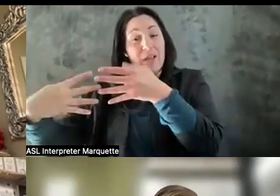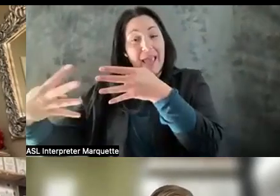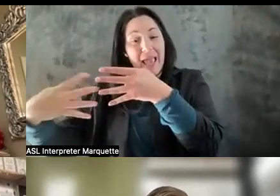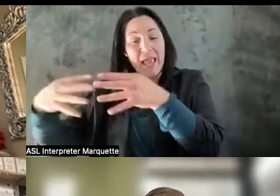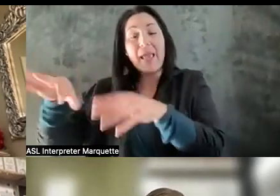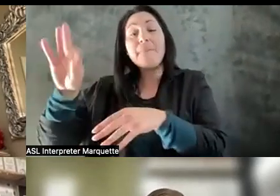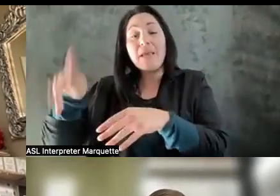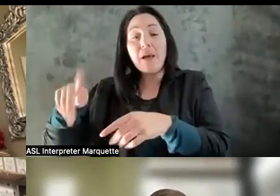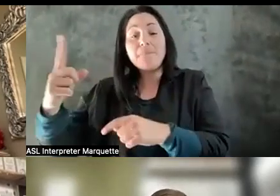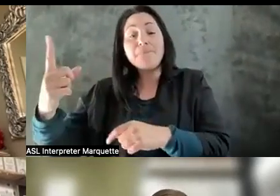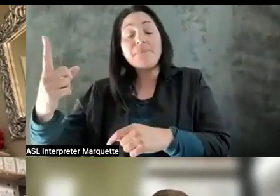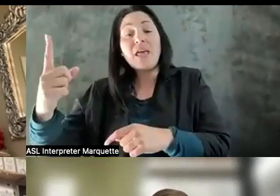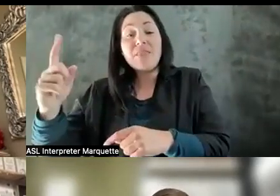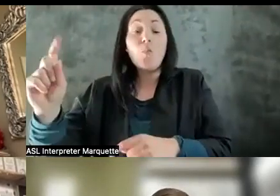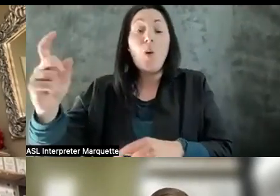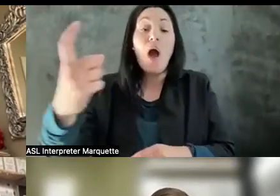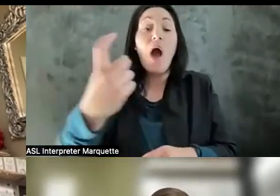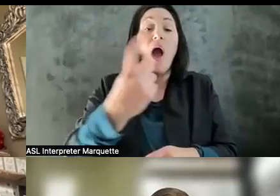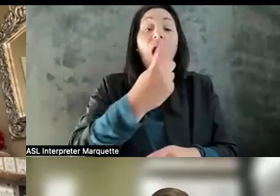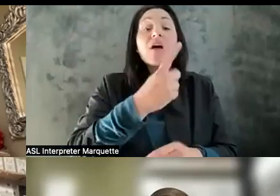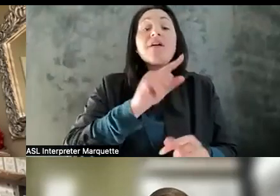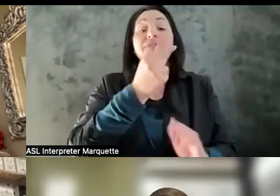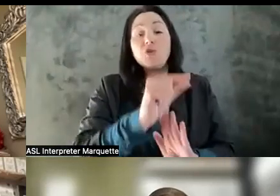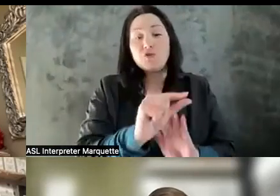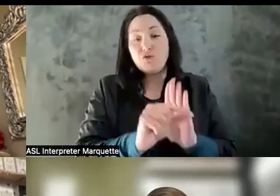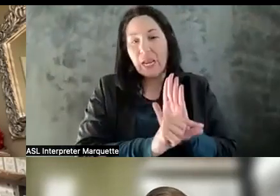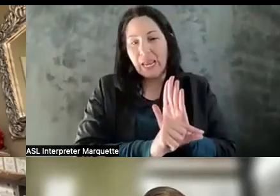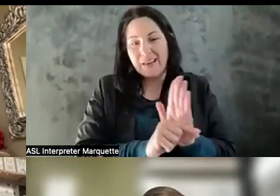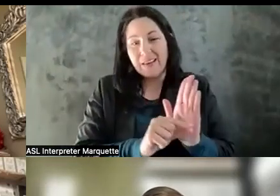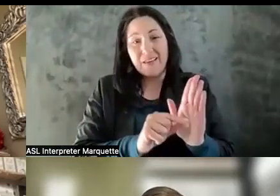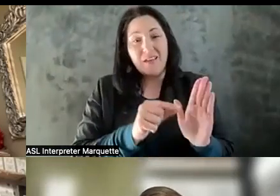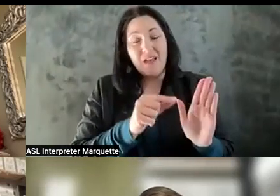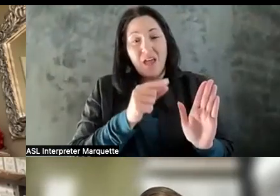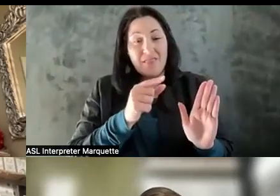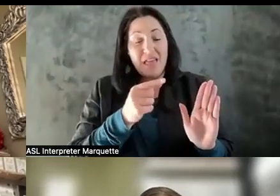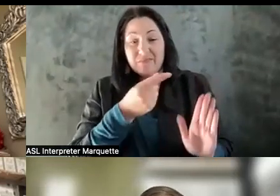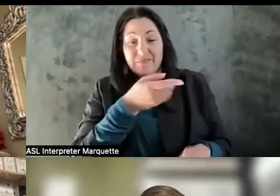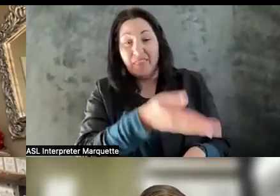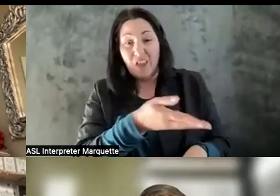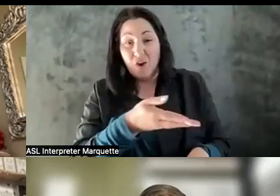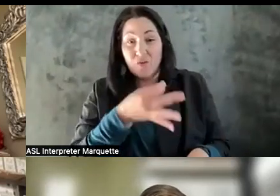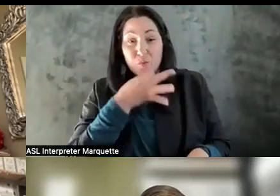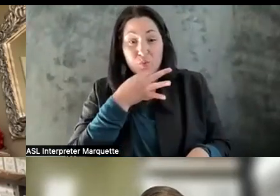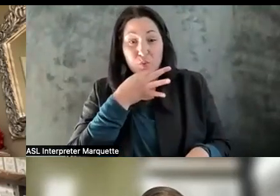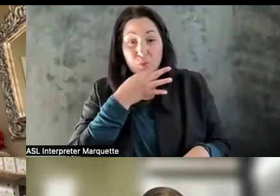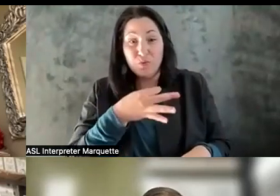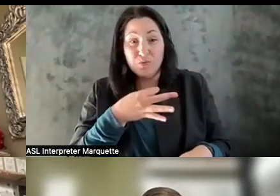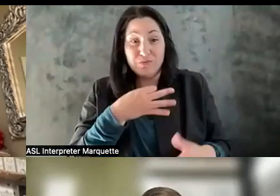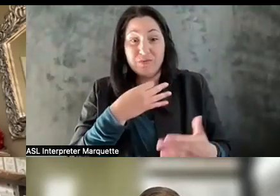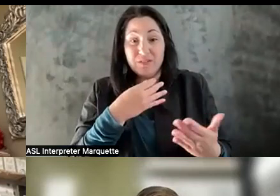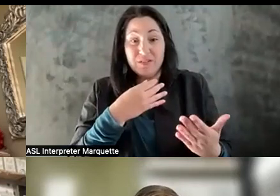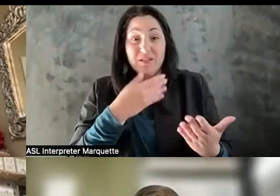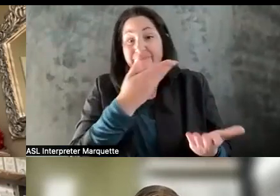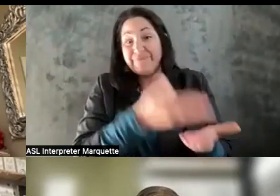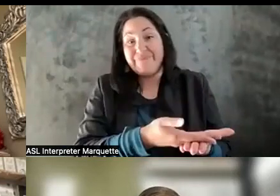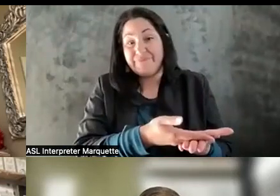up their kinder and they'll walk over to the first grade gate. And at that first grade gate, by the time you get your child and you're over